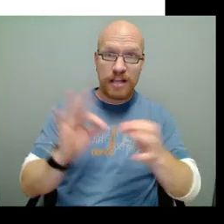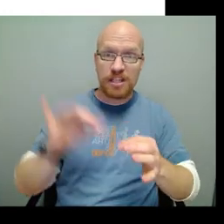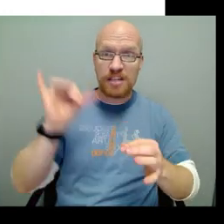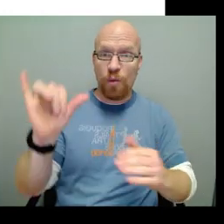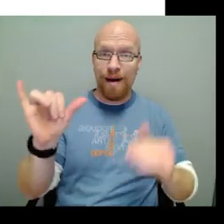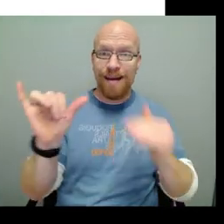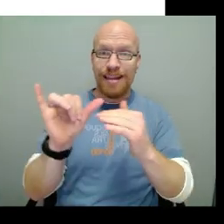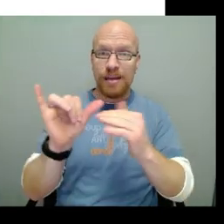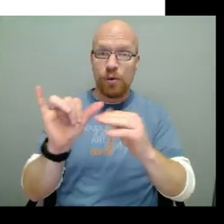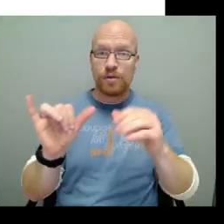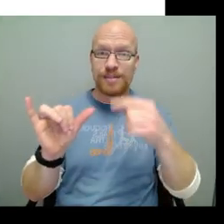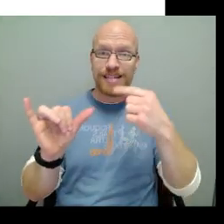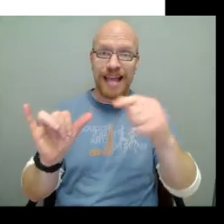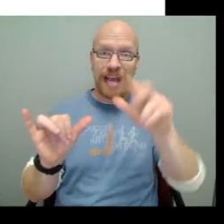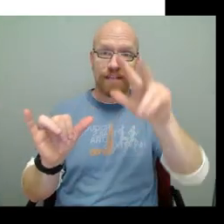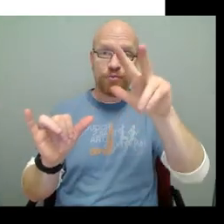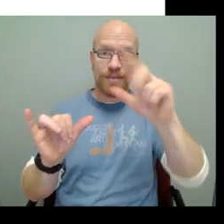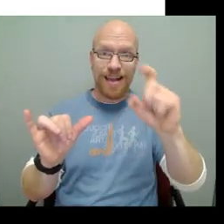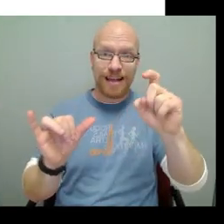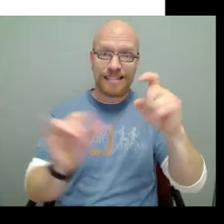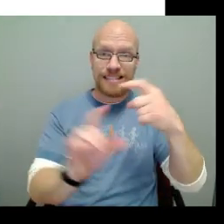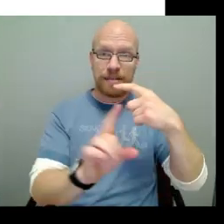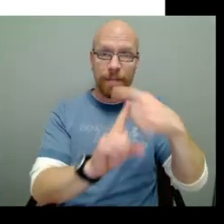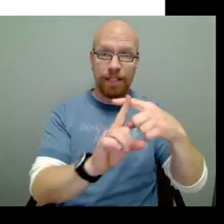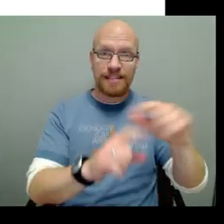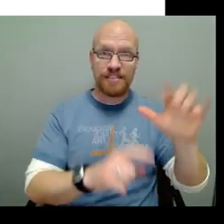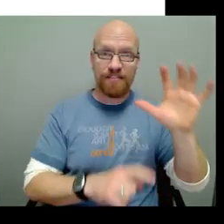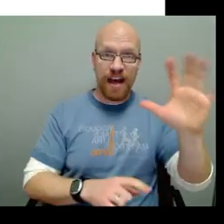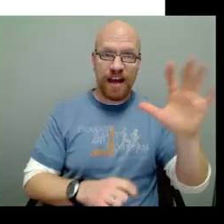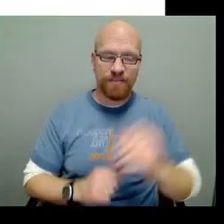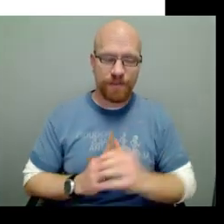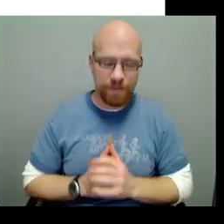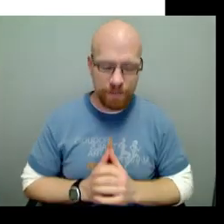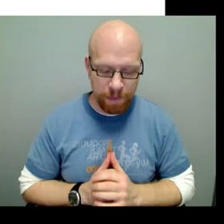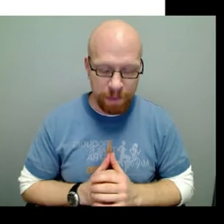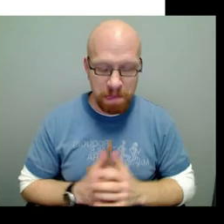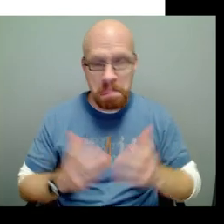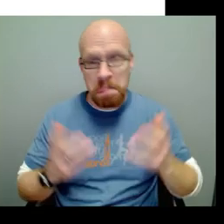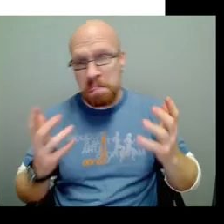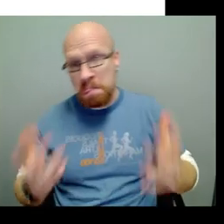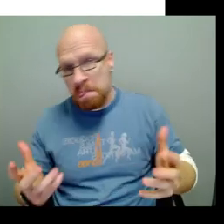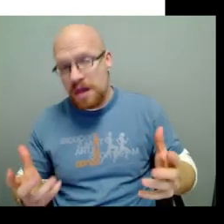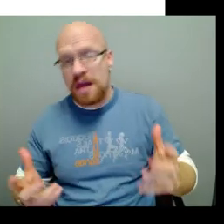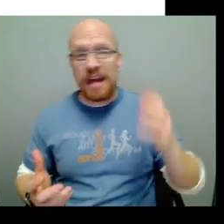Our equation is y equals negative 3x plus 5.